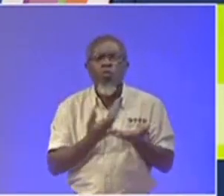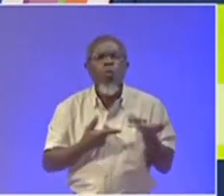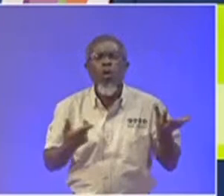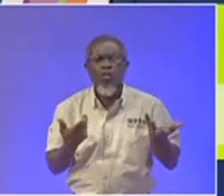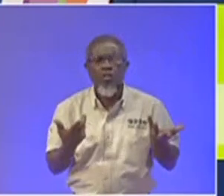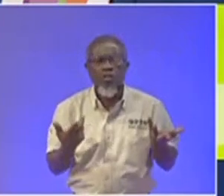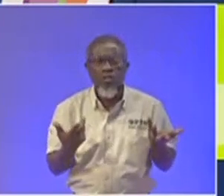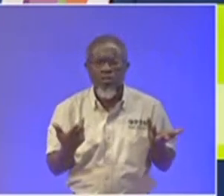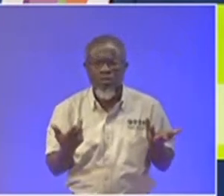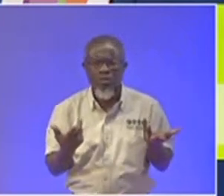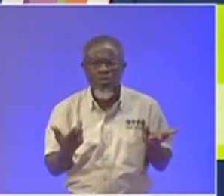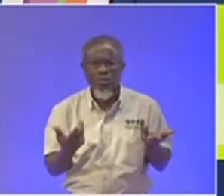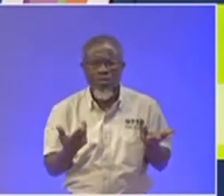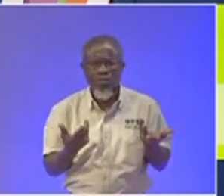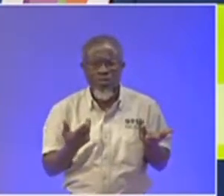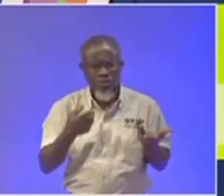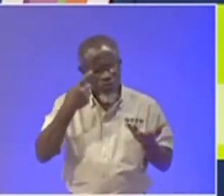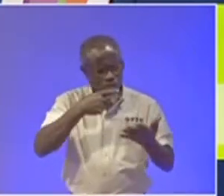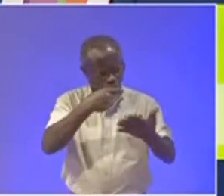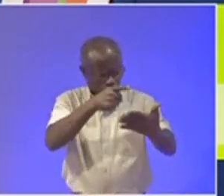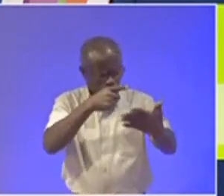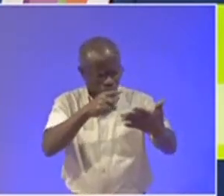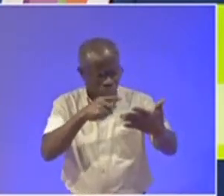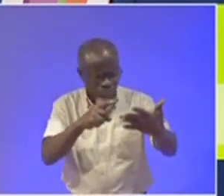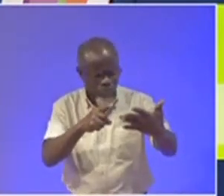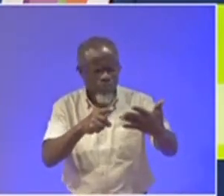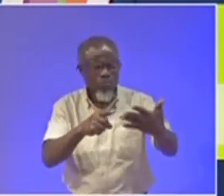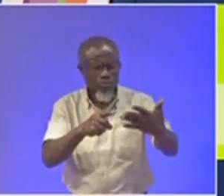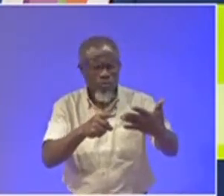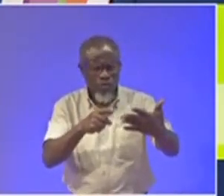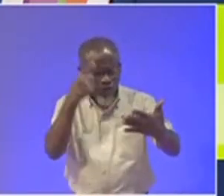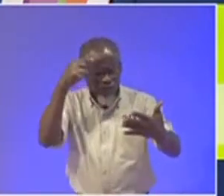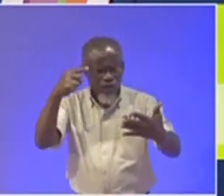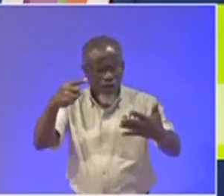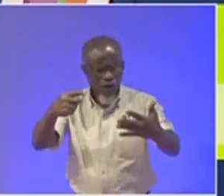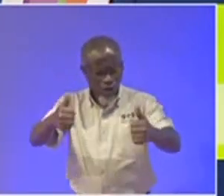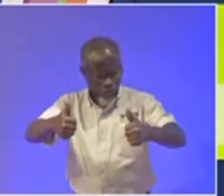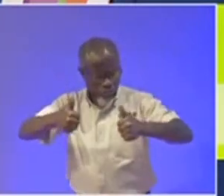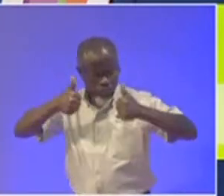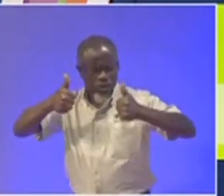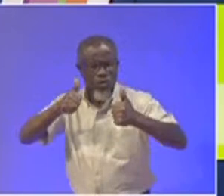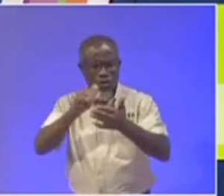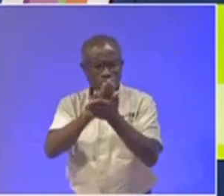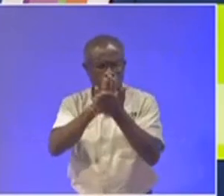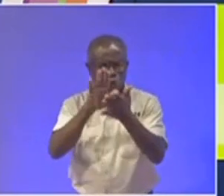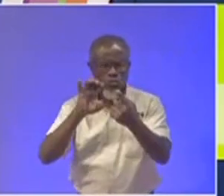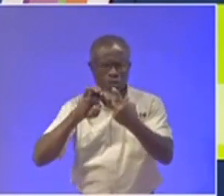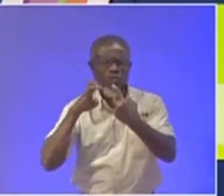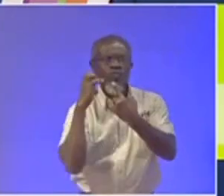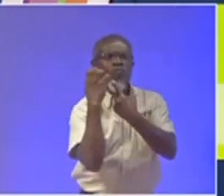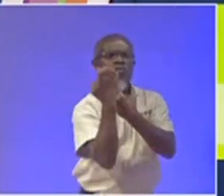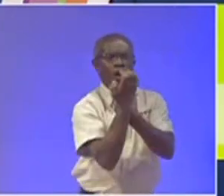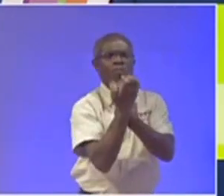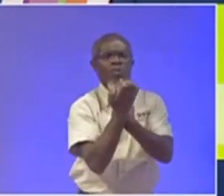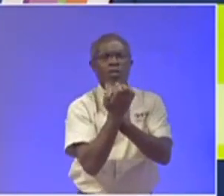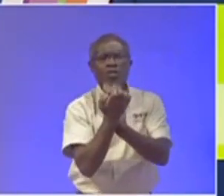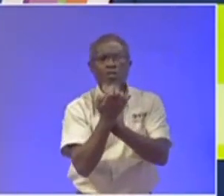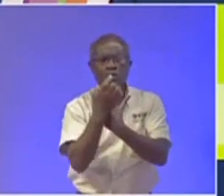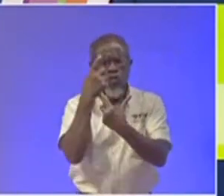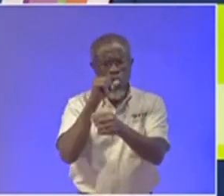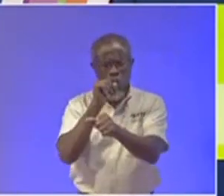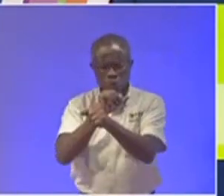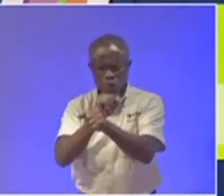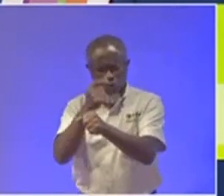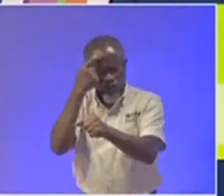here, in terms of checking off the list for a healthy school environment that would work towards enabling